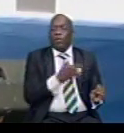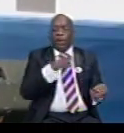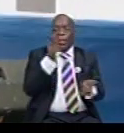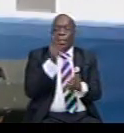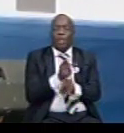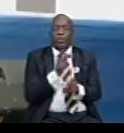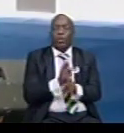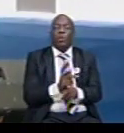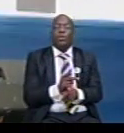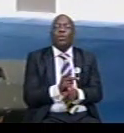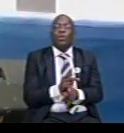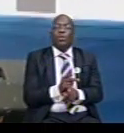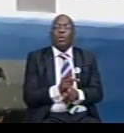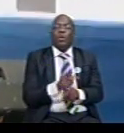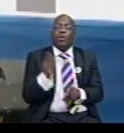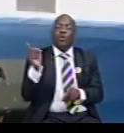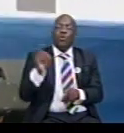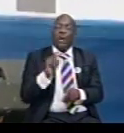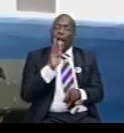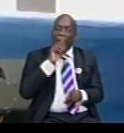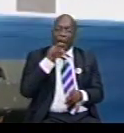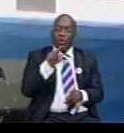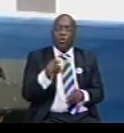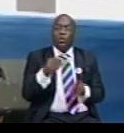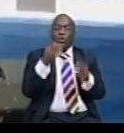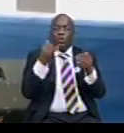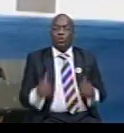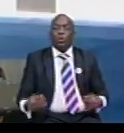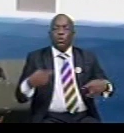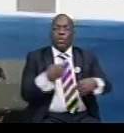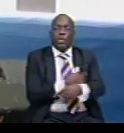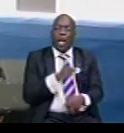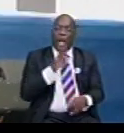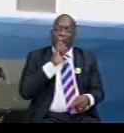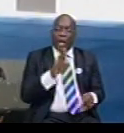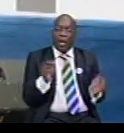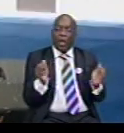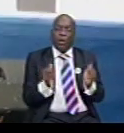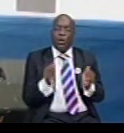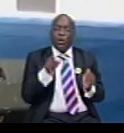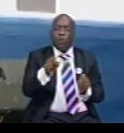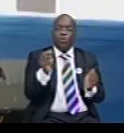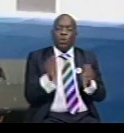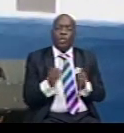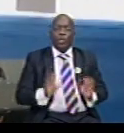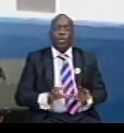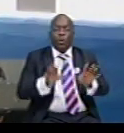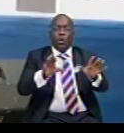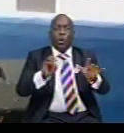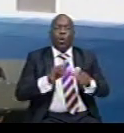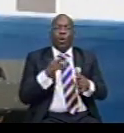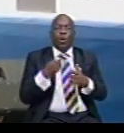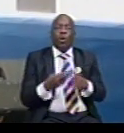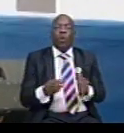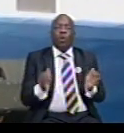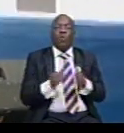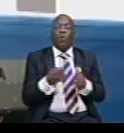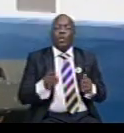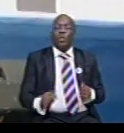you today? Are you with the majority or the minority? Are you with